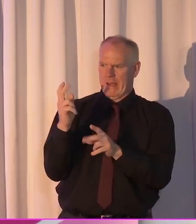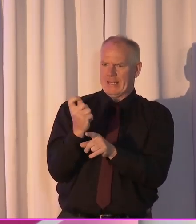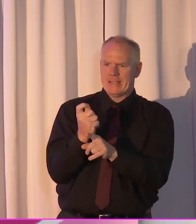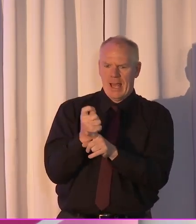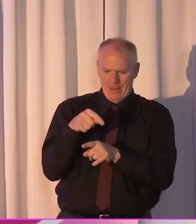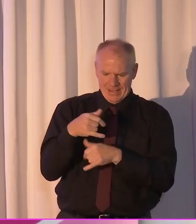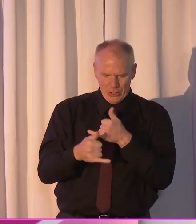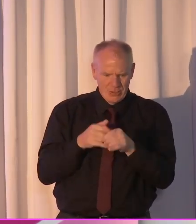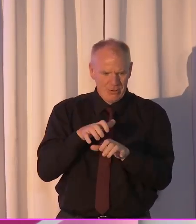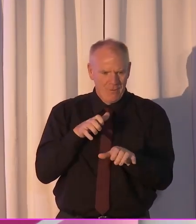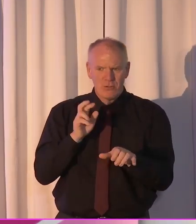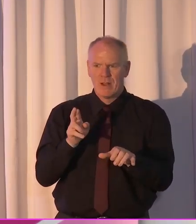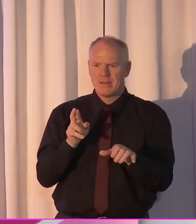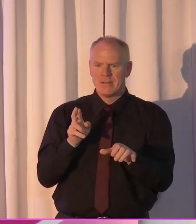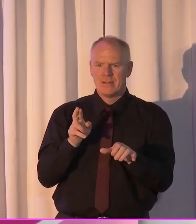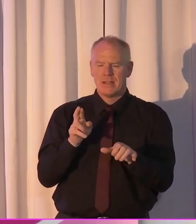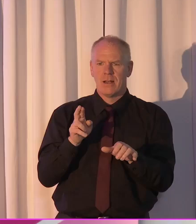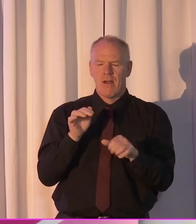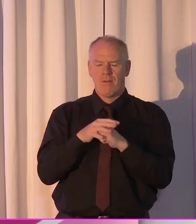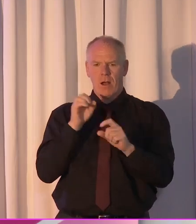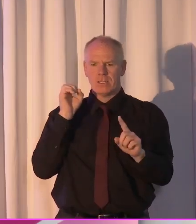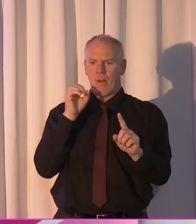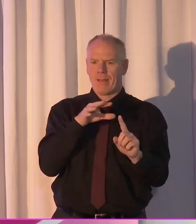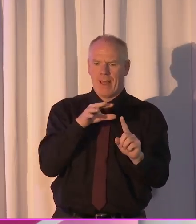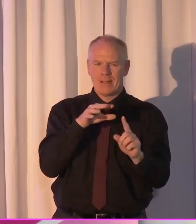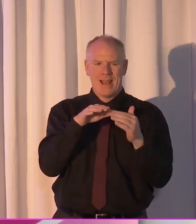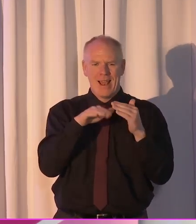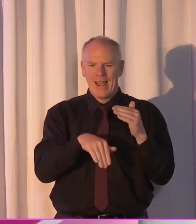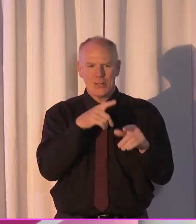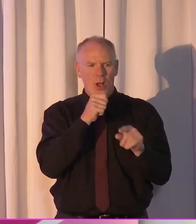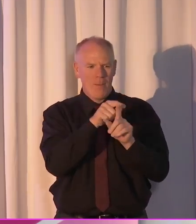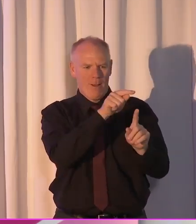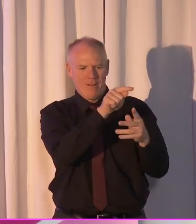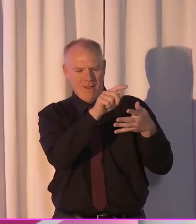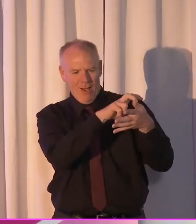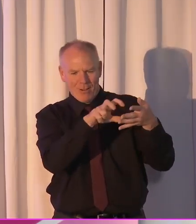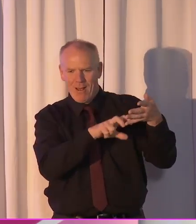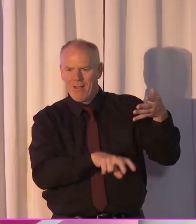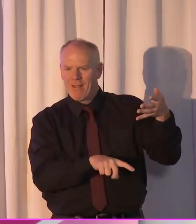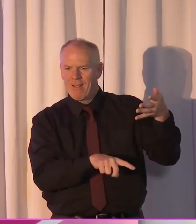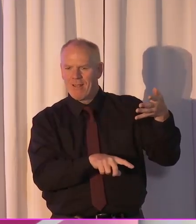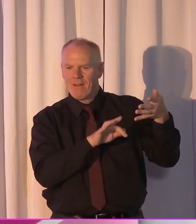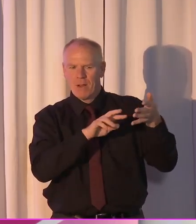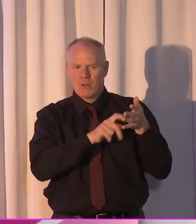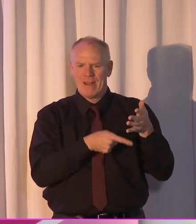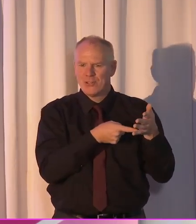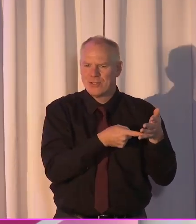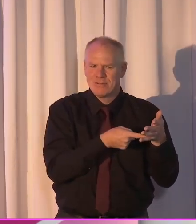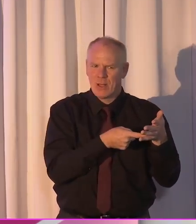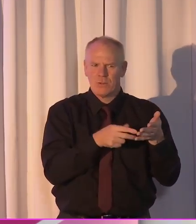opportunity this year's conference provides to put spotlight on the less talked about articles of the Convention.